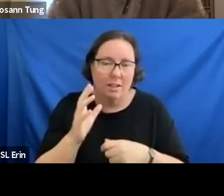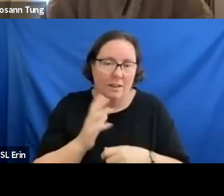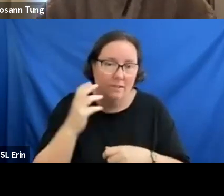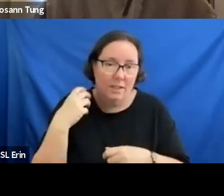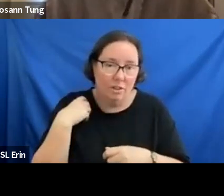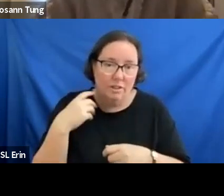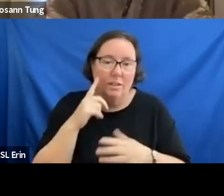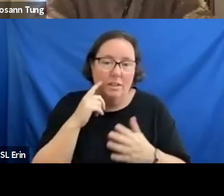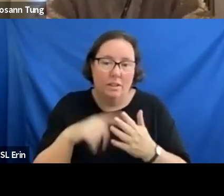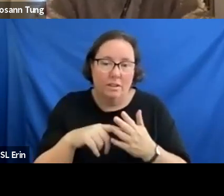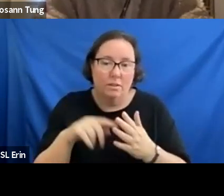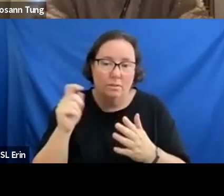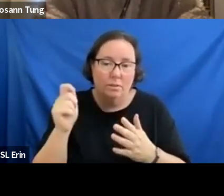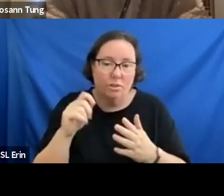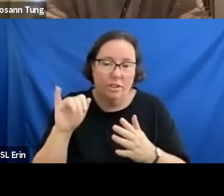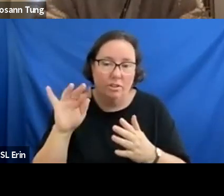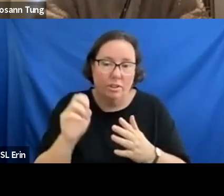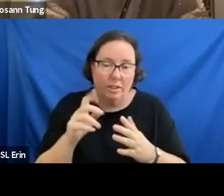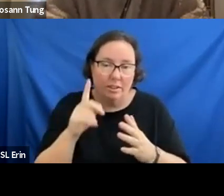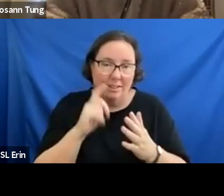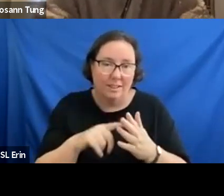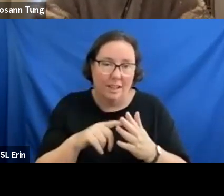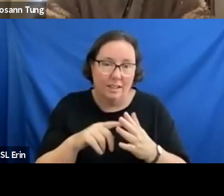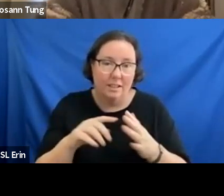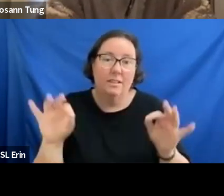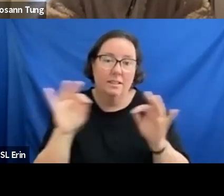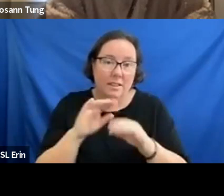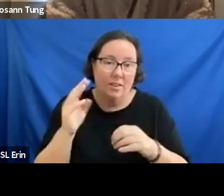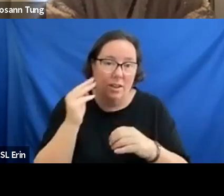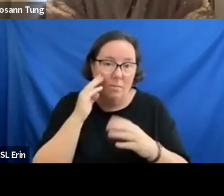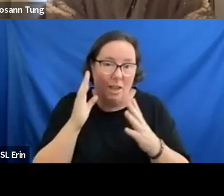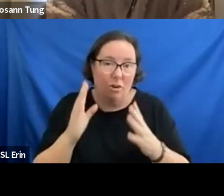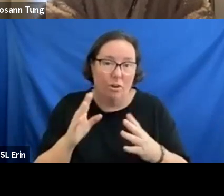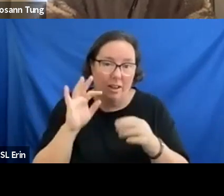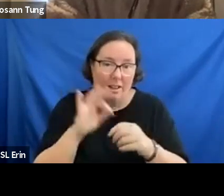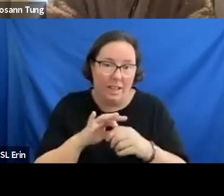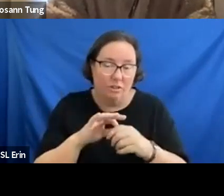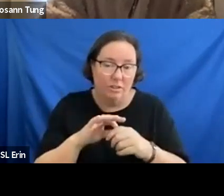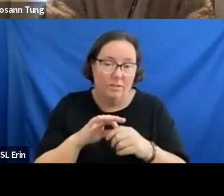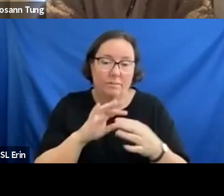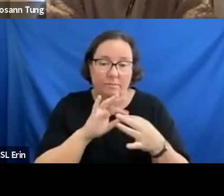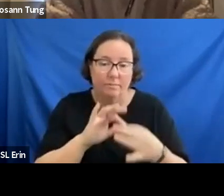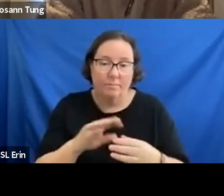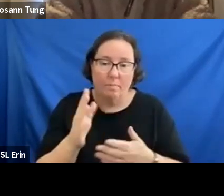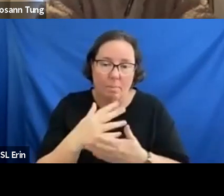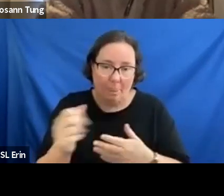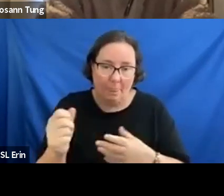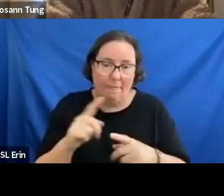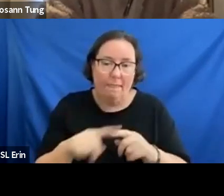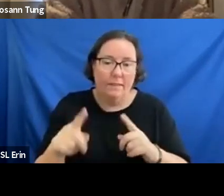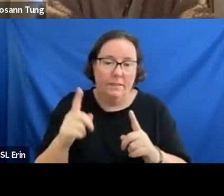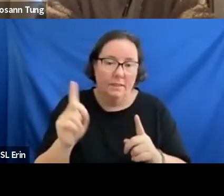I note that Judge Young cited the significance of the upcoming mayoral election in his opinion, as well as Your the 2 need minutes are up. for